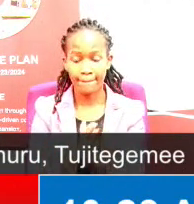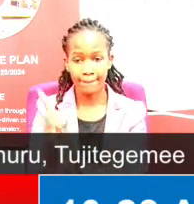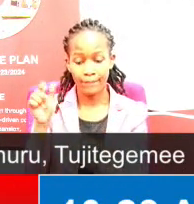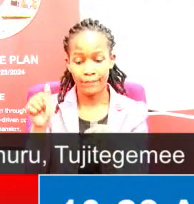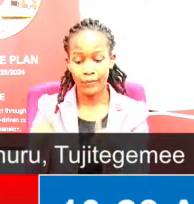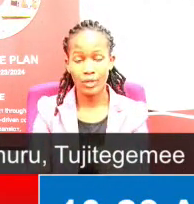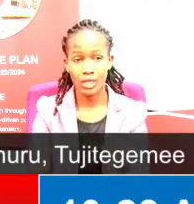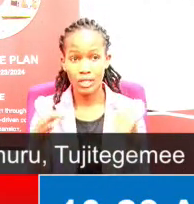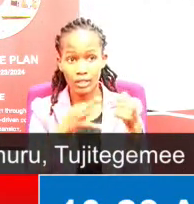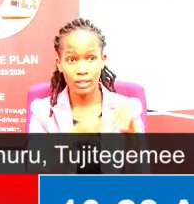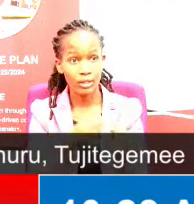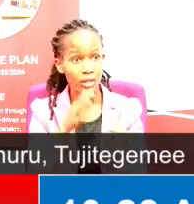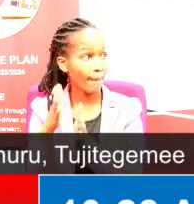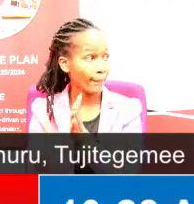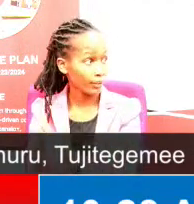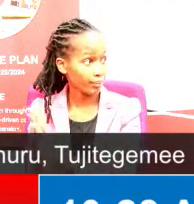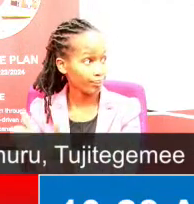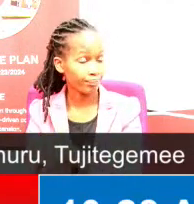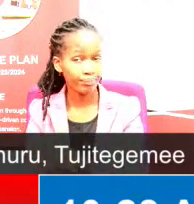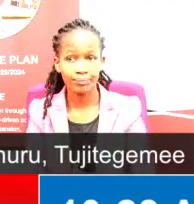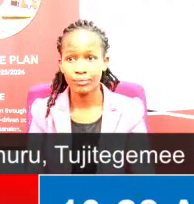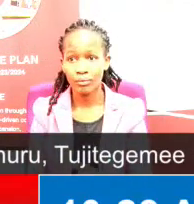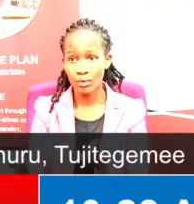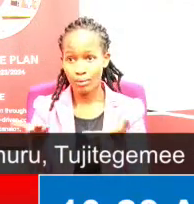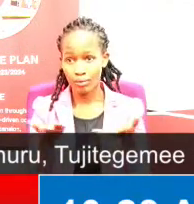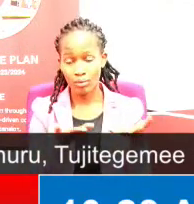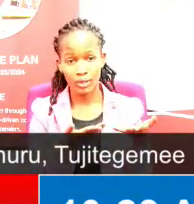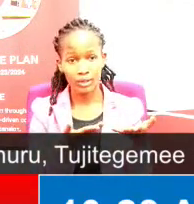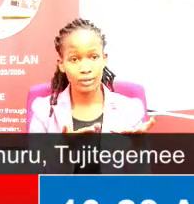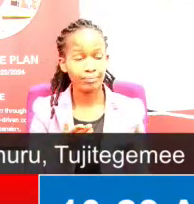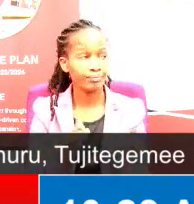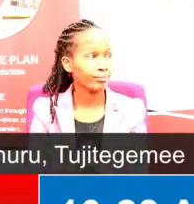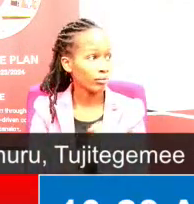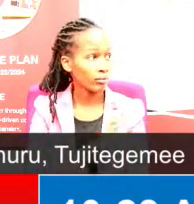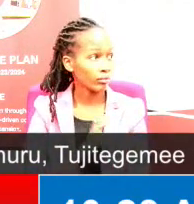this 8th corporate plan. Karibu, Bwana Commissioner.